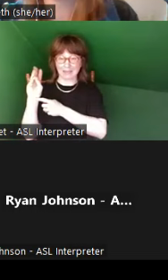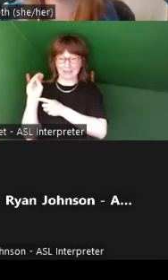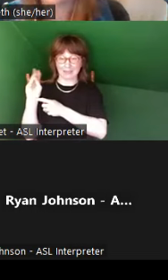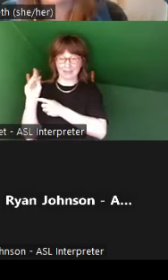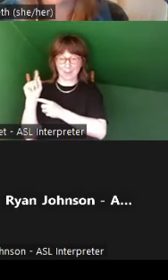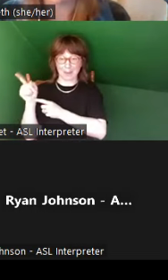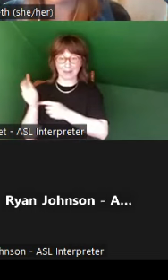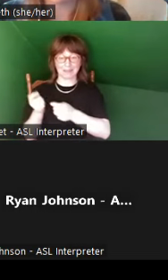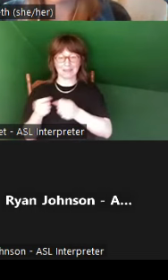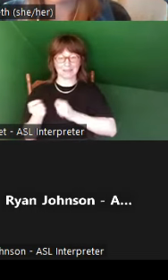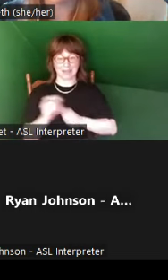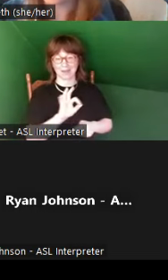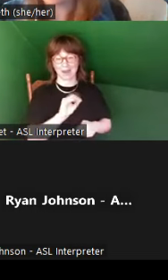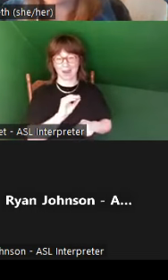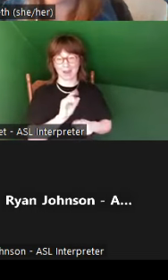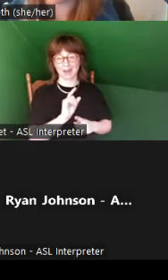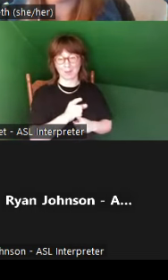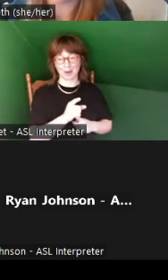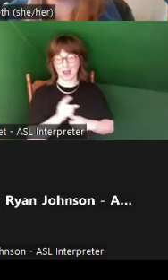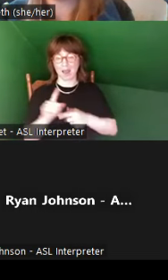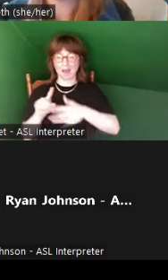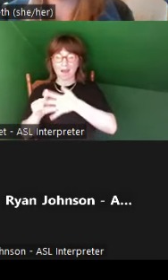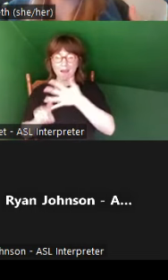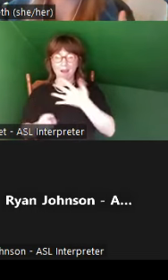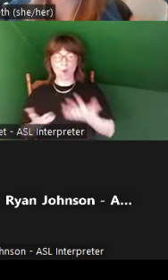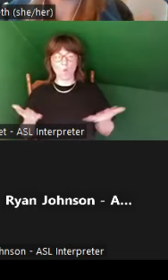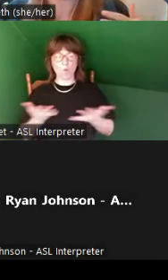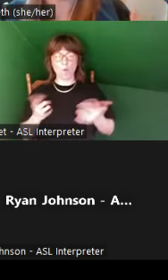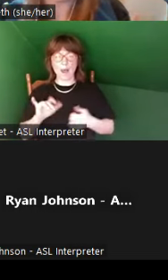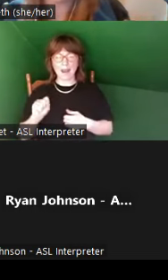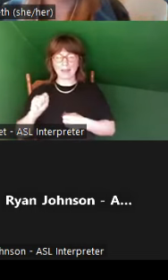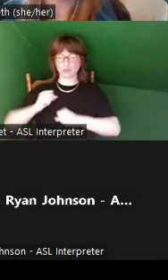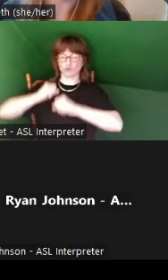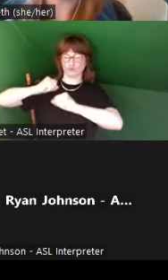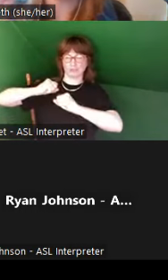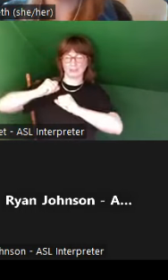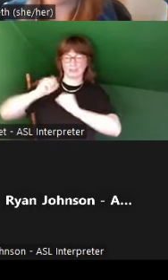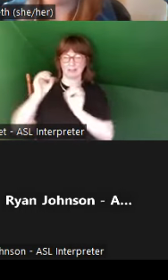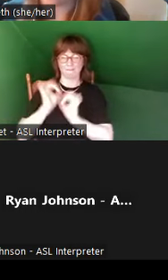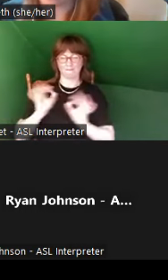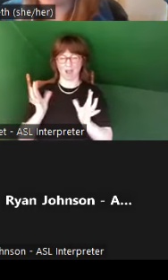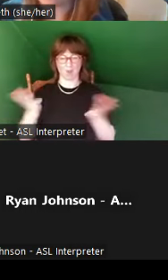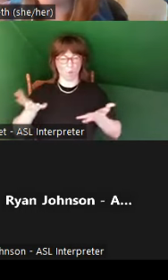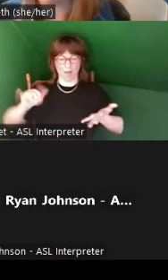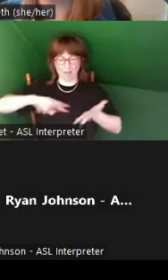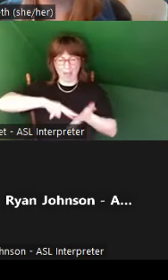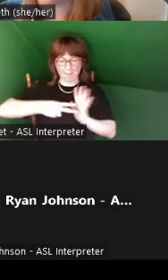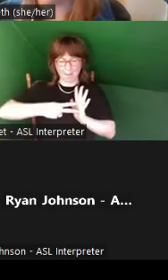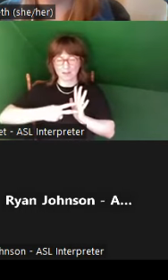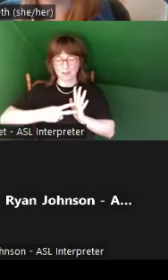90, we are going to talk about what is resistive violence? What does that mean? We'll look at some case